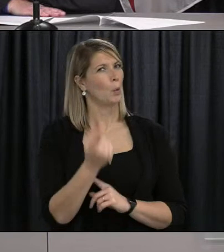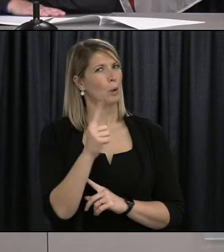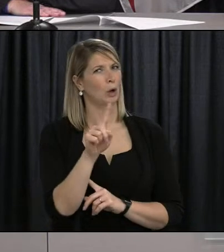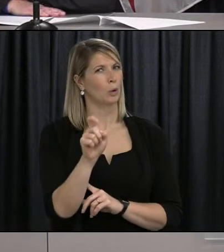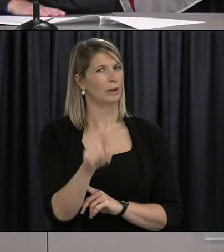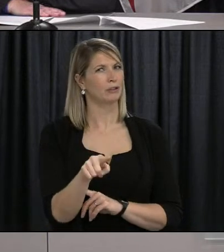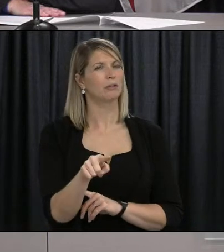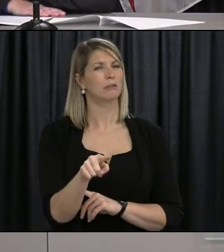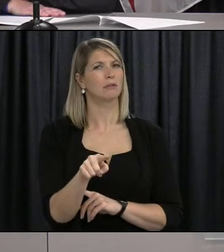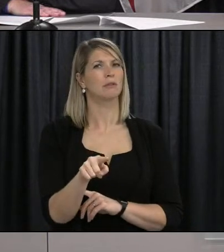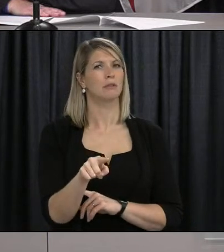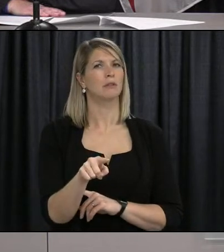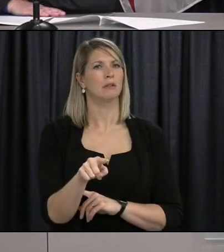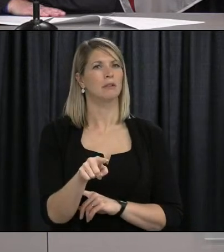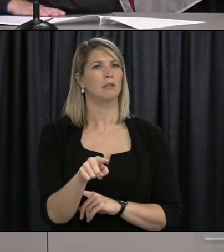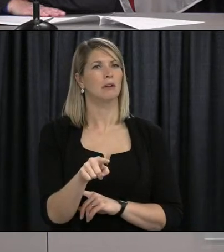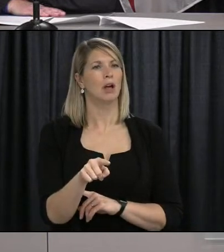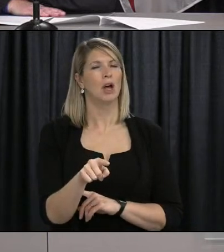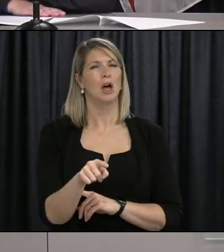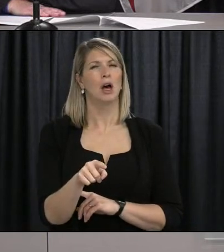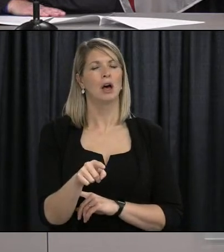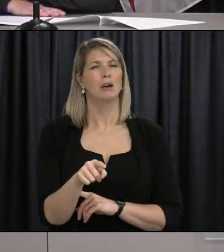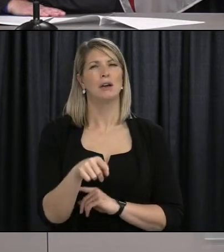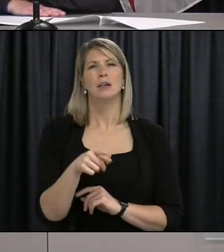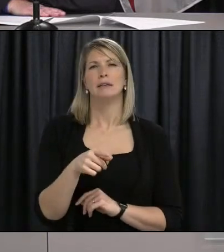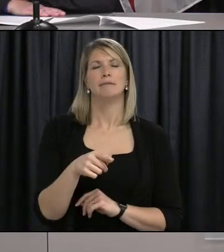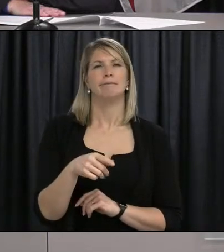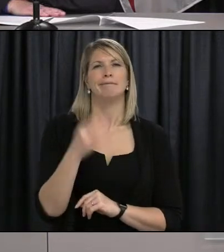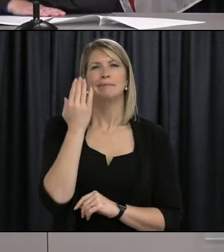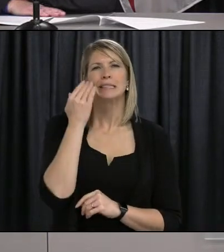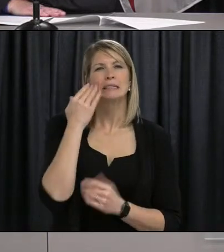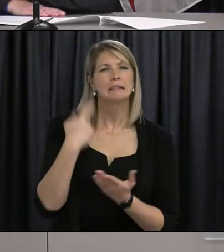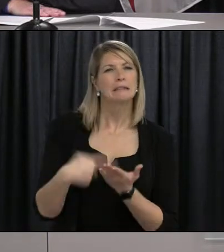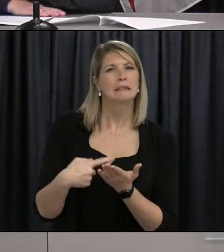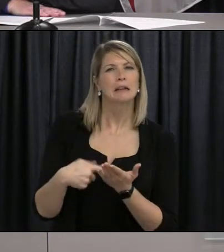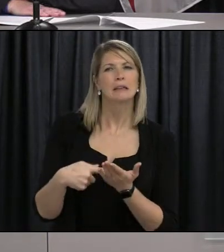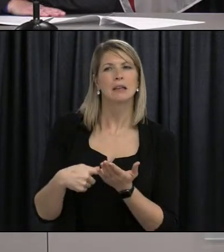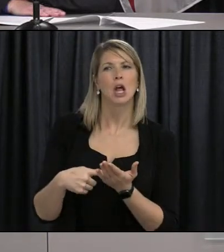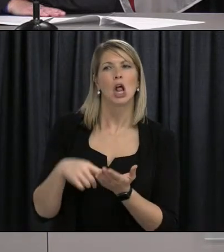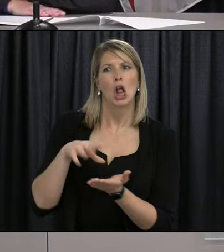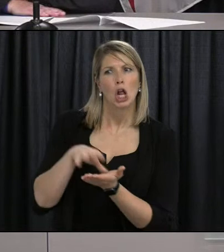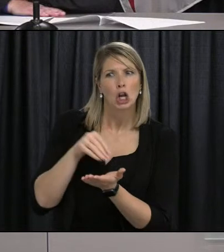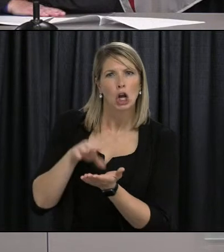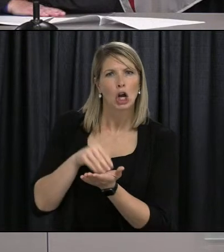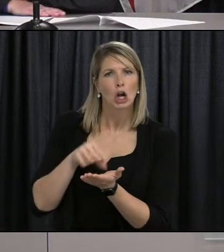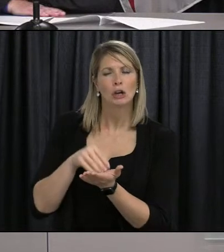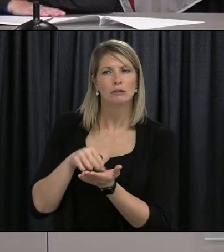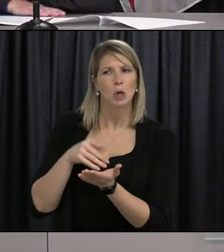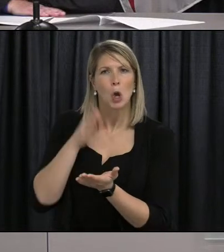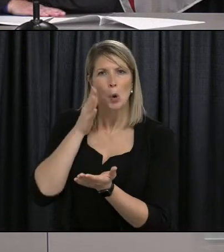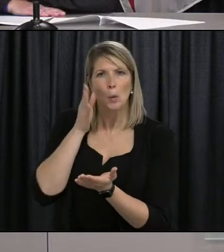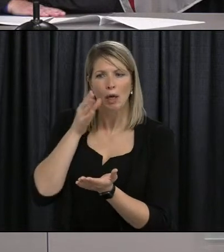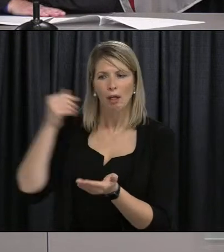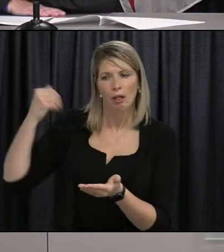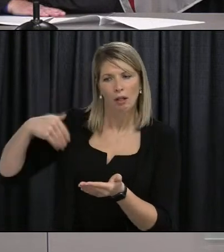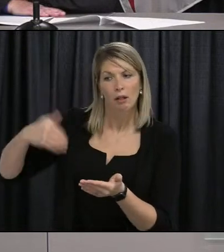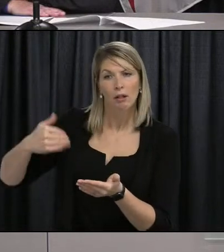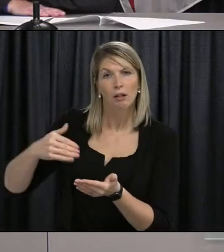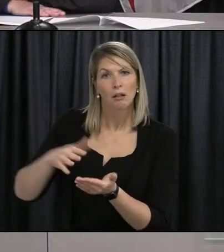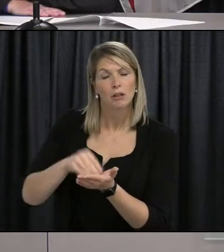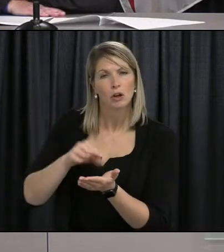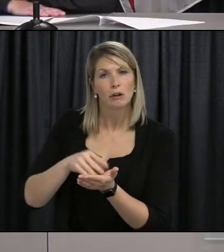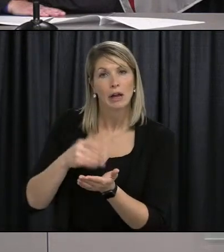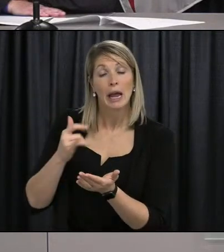You're talking a lot about lessons that you'll learn from this situation. Any early lessons you can share about how this has been managed so